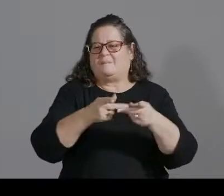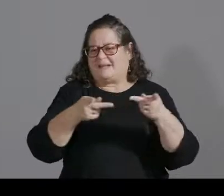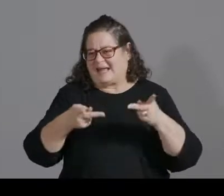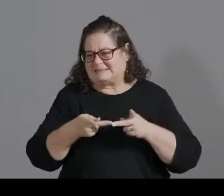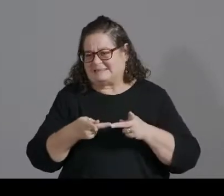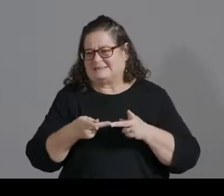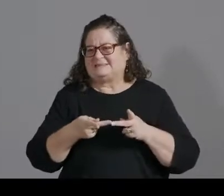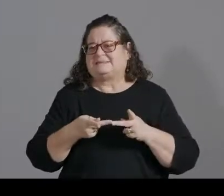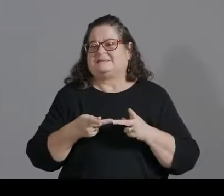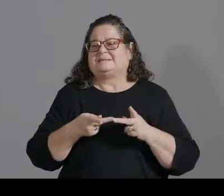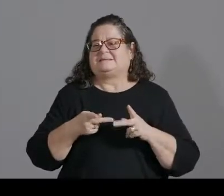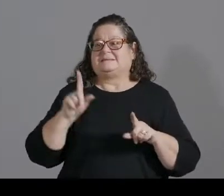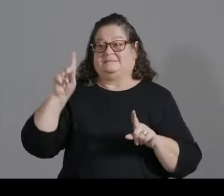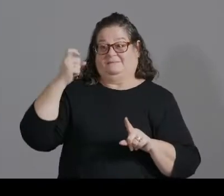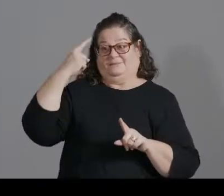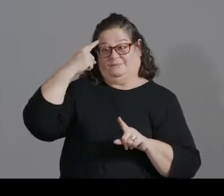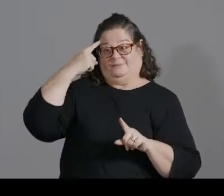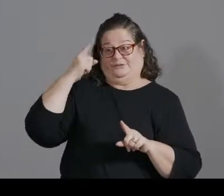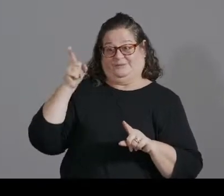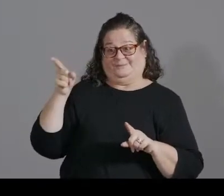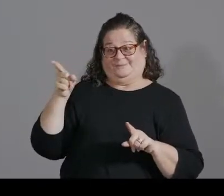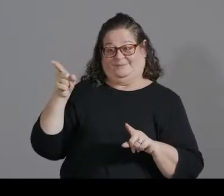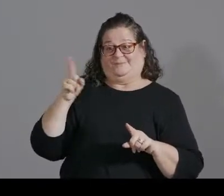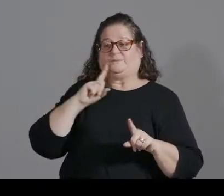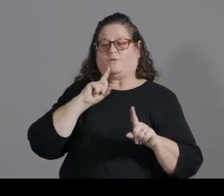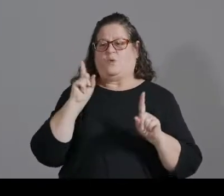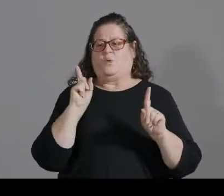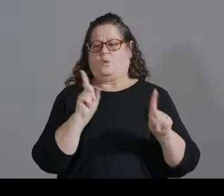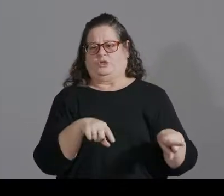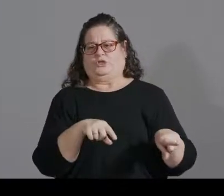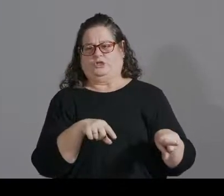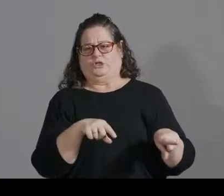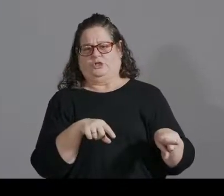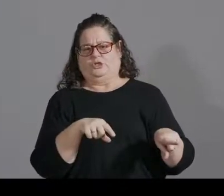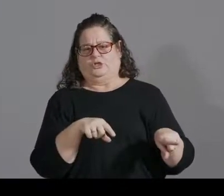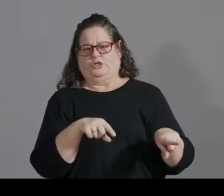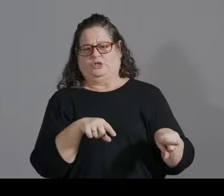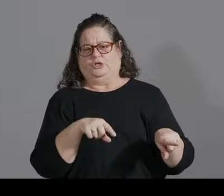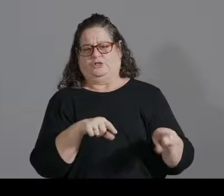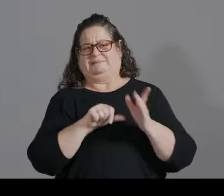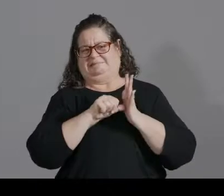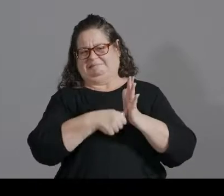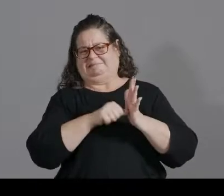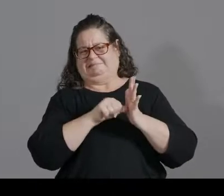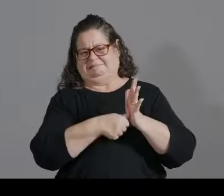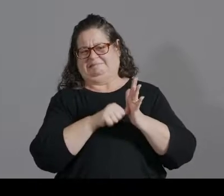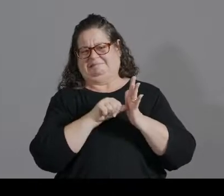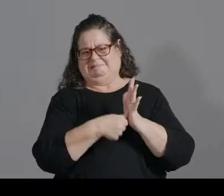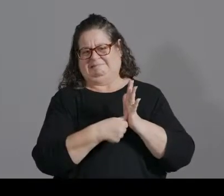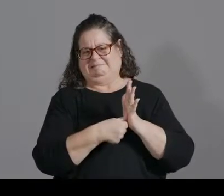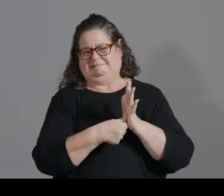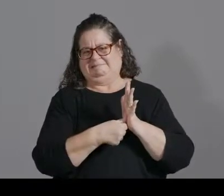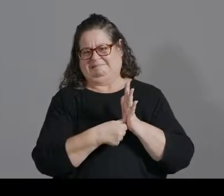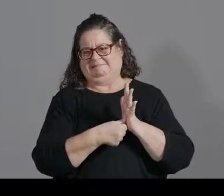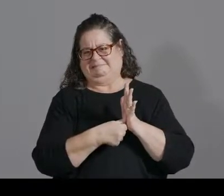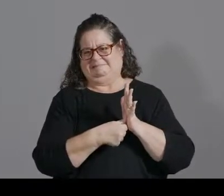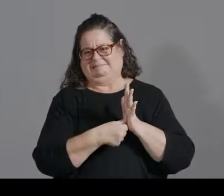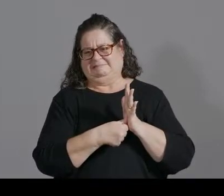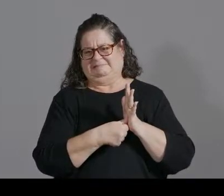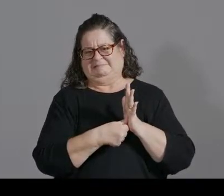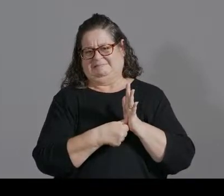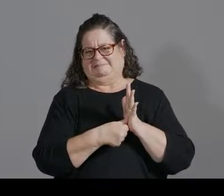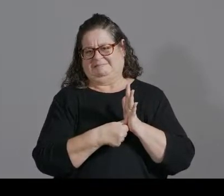2021-01 emphasizes the importance of timely reporting to demonstrate our success rate. And any vaccine that